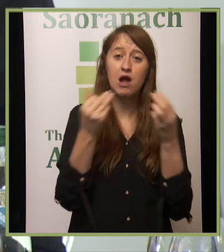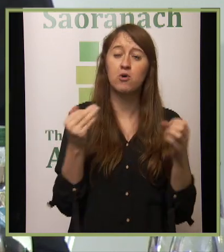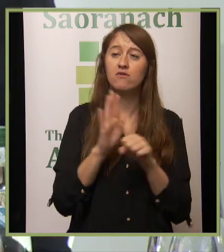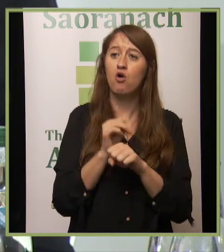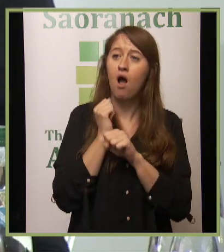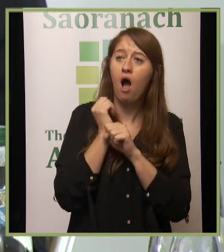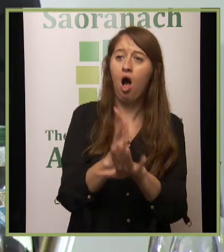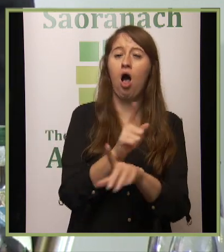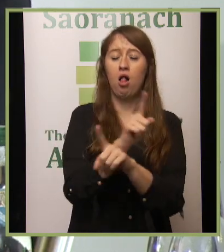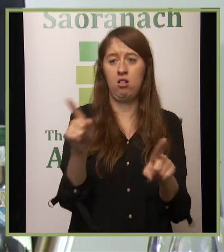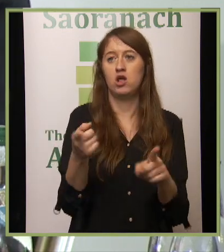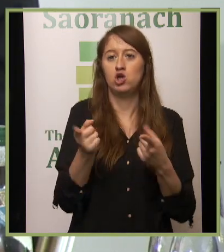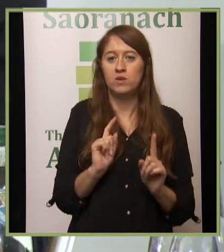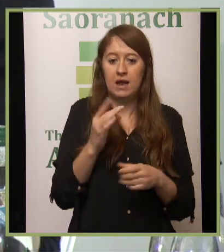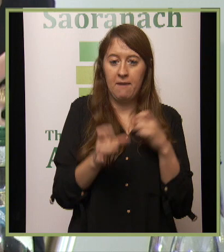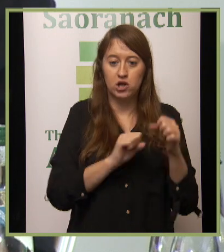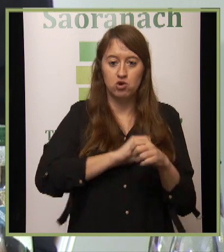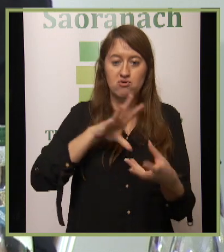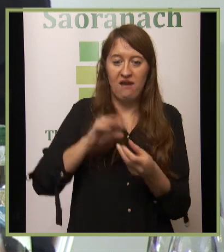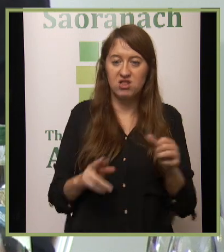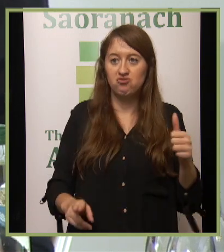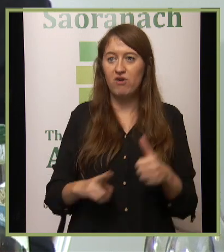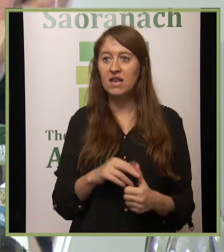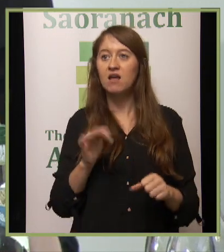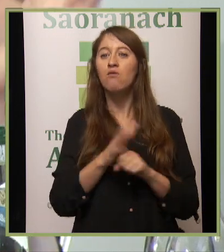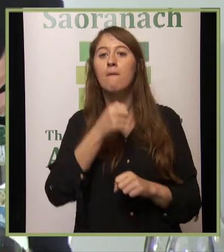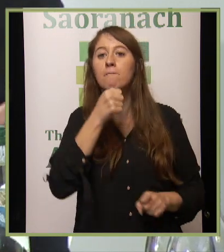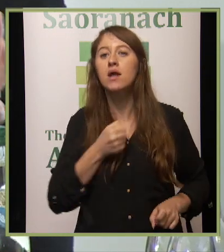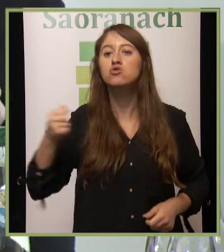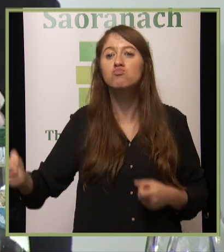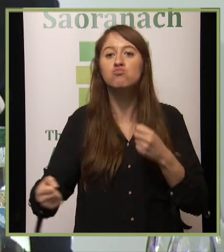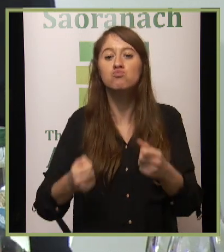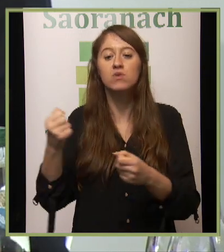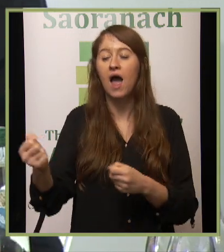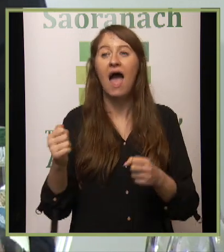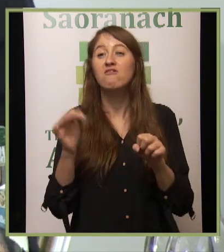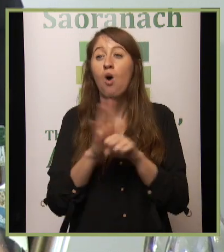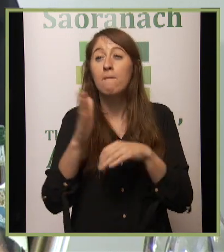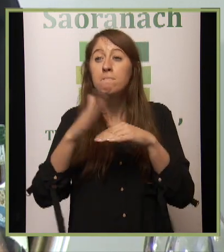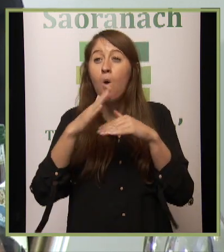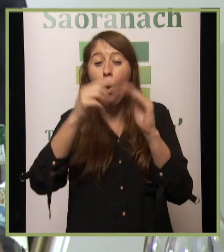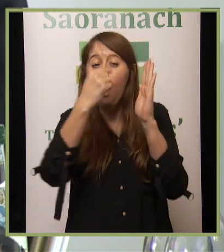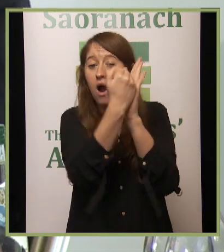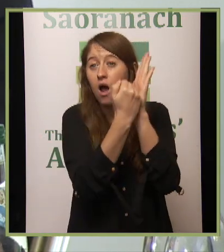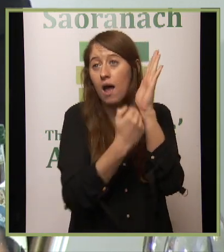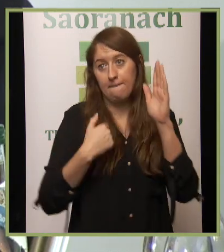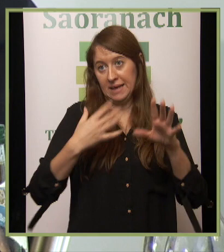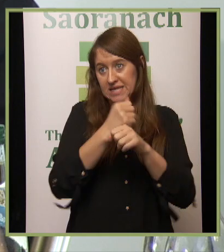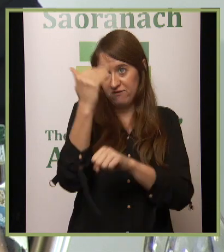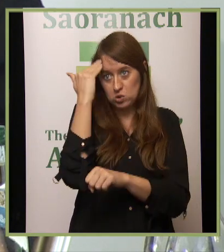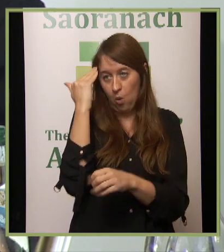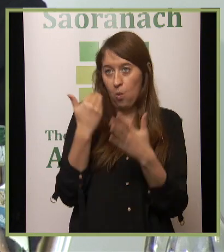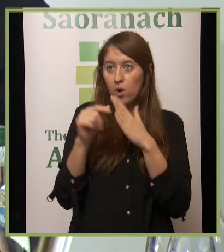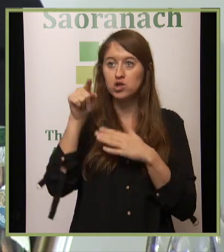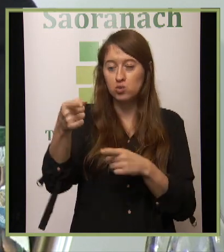needed was ready, for moving the mics, for all of the stuff that that I don't even know the details of. Thank you, because it's hugely